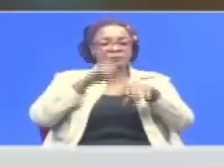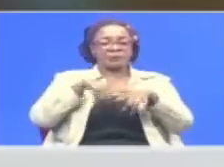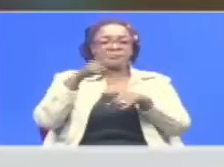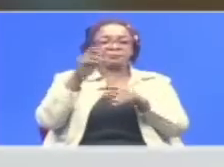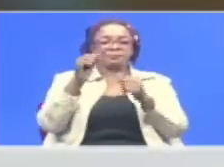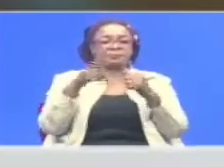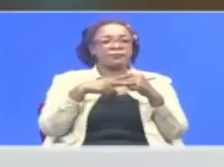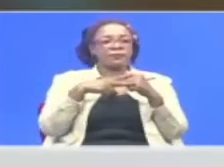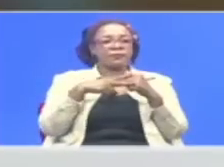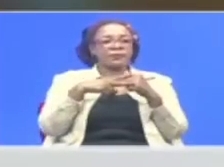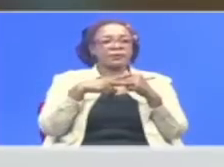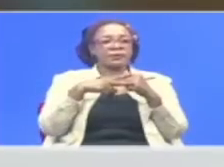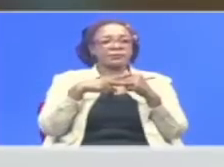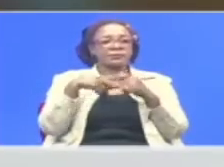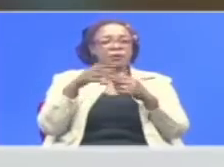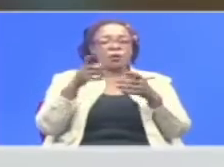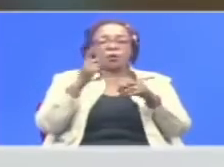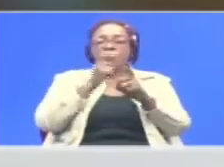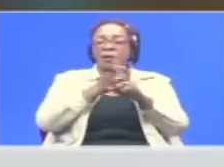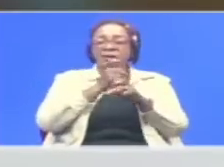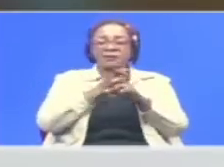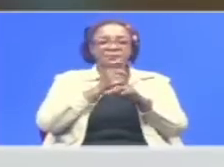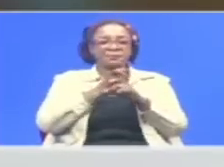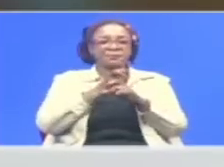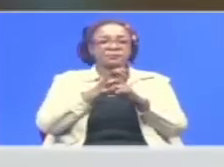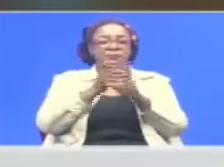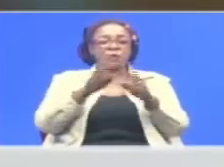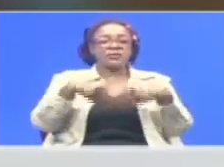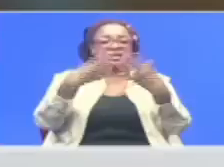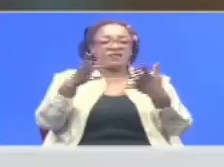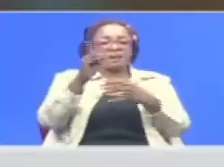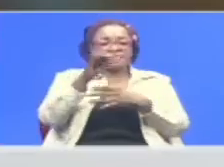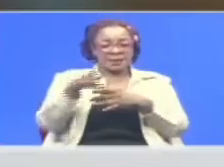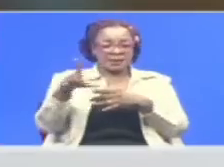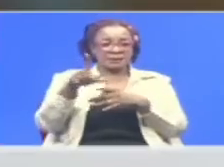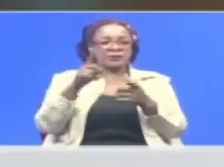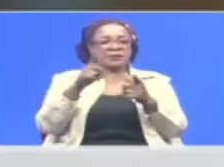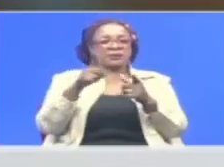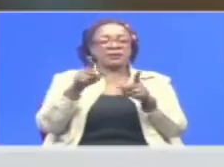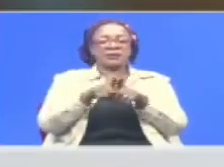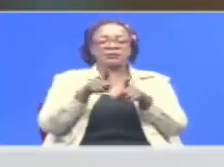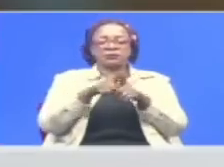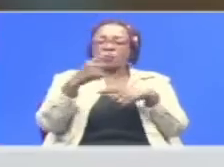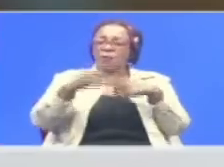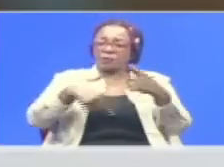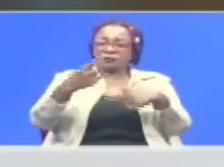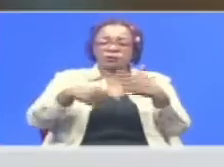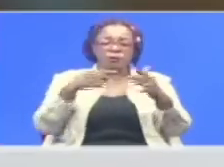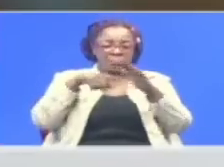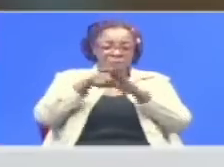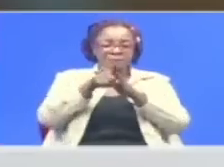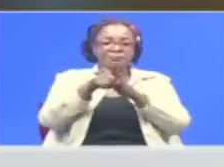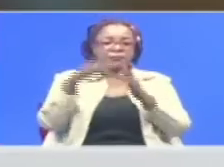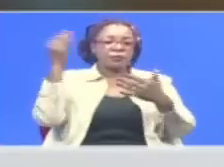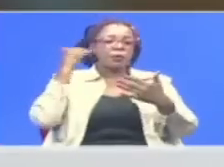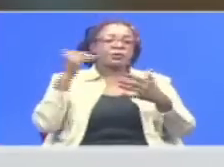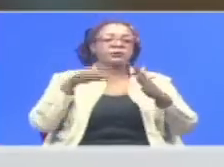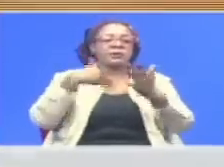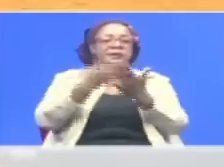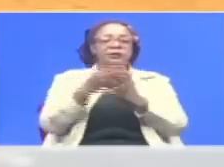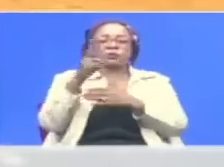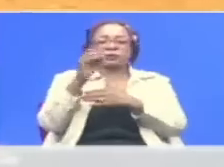2017 operation in Kwale. He was given bail and continued to appear in court until his disappearance in